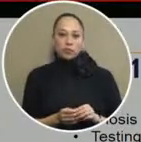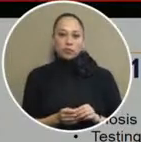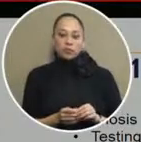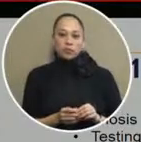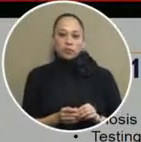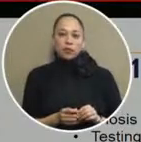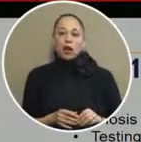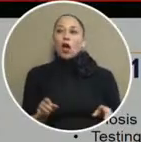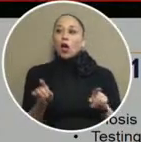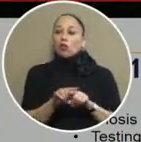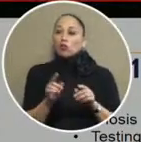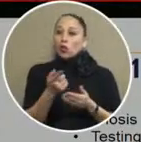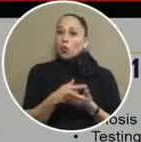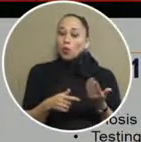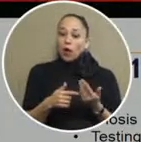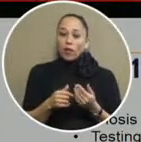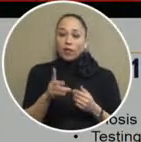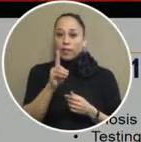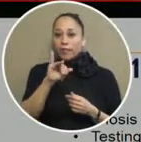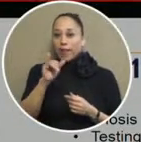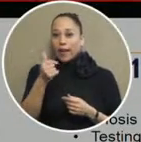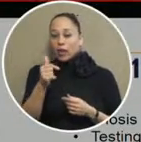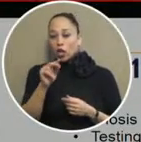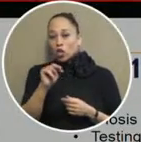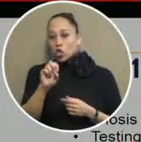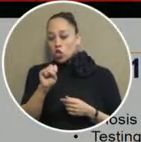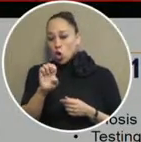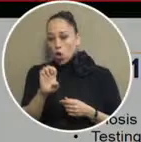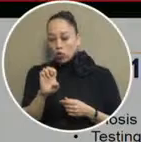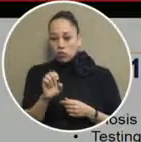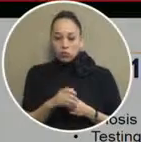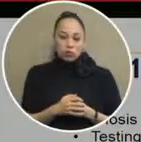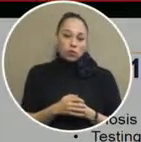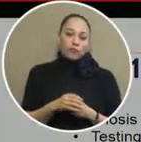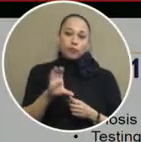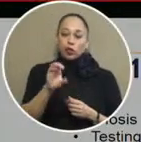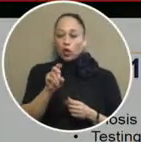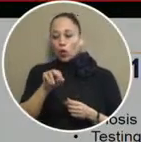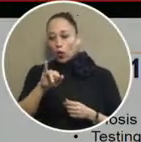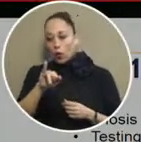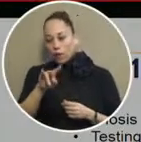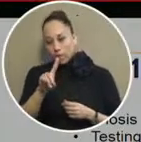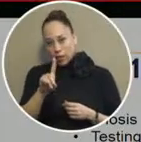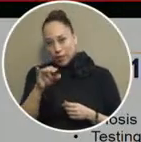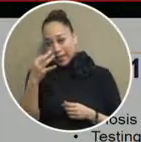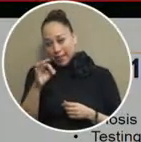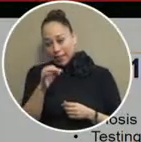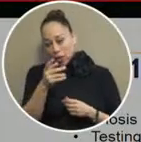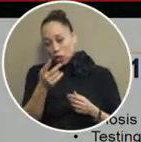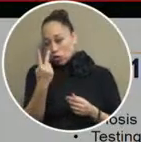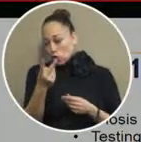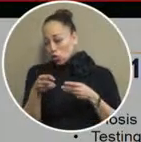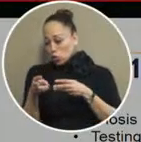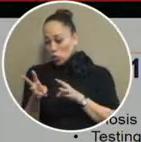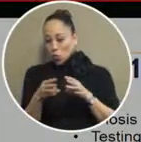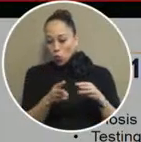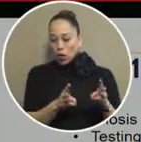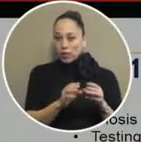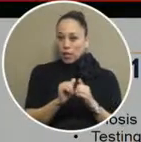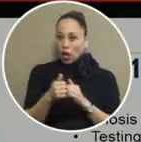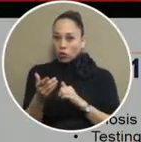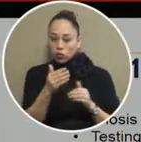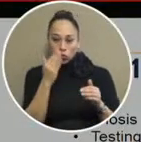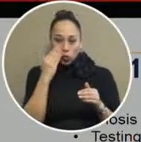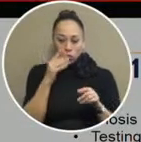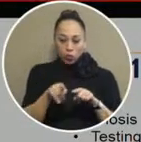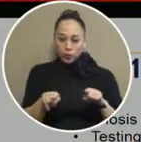How do we make the diagnosis of the COVID-19? Well, we have 2 ways of the diagnosis, but the most